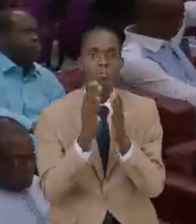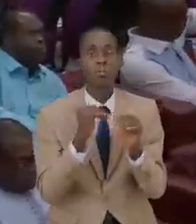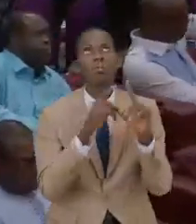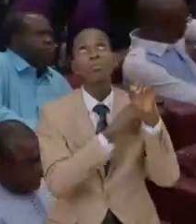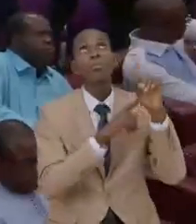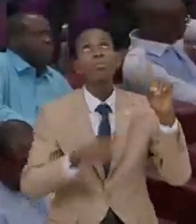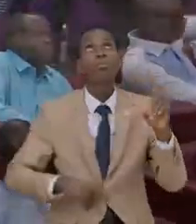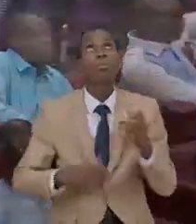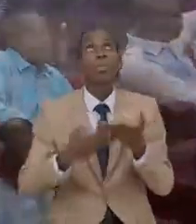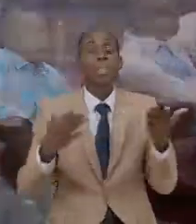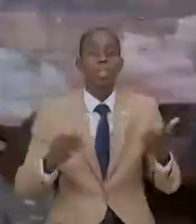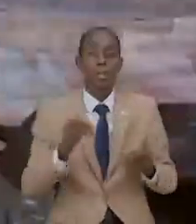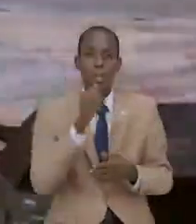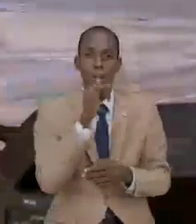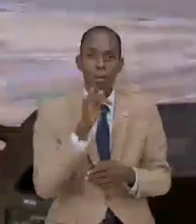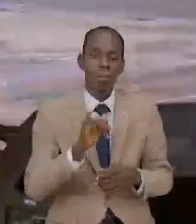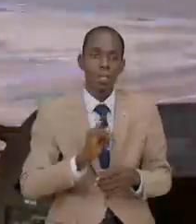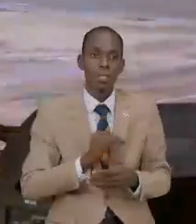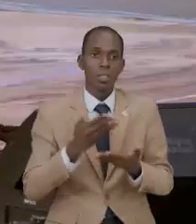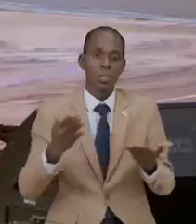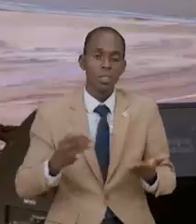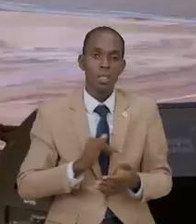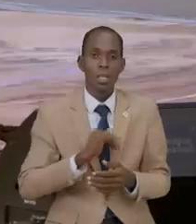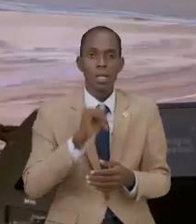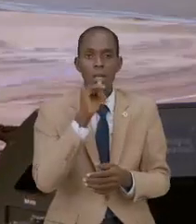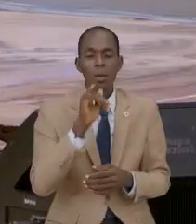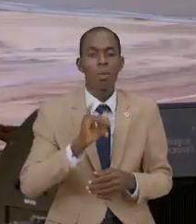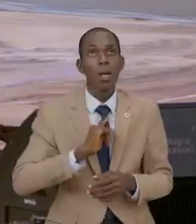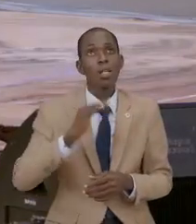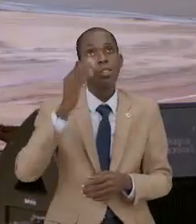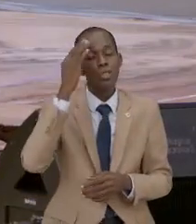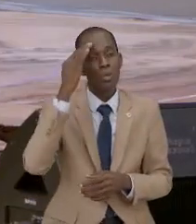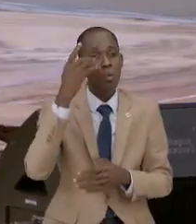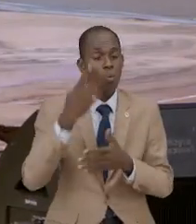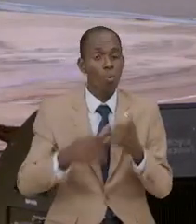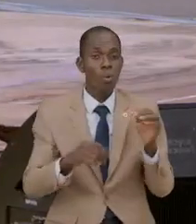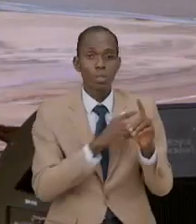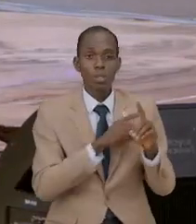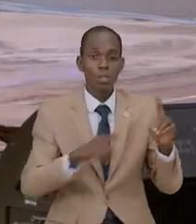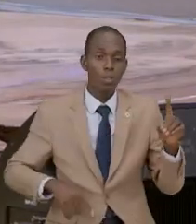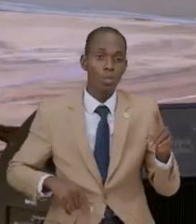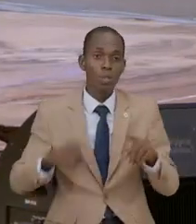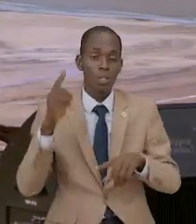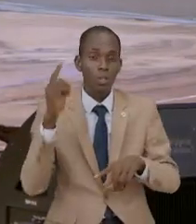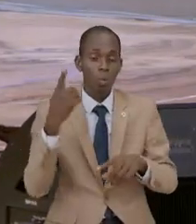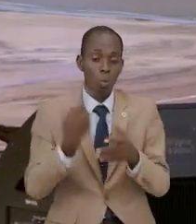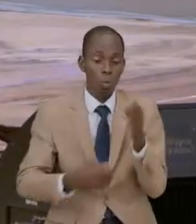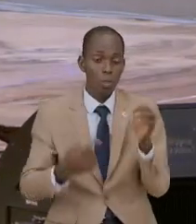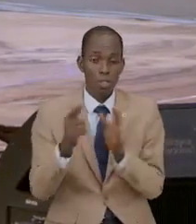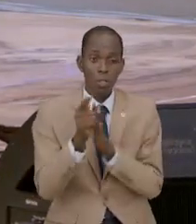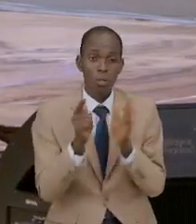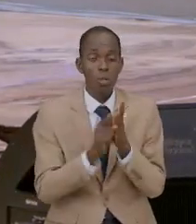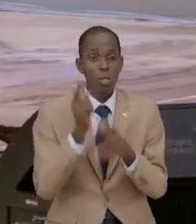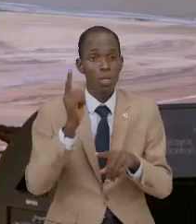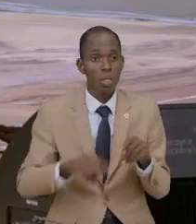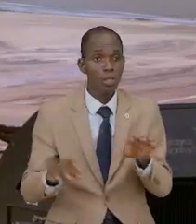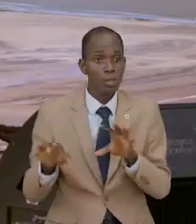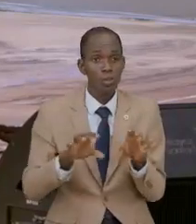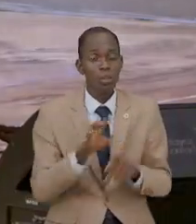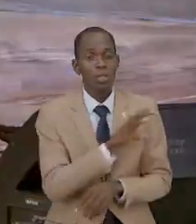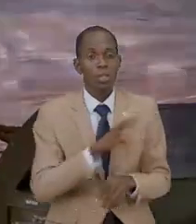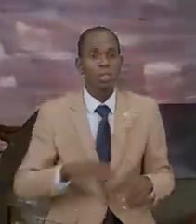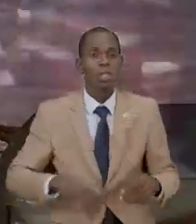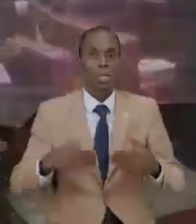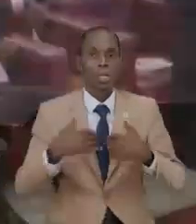am. I come. Here I am. I know what the law could not do, Christ has come, and Christ